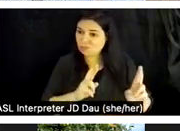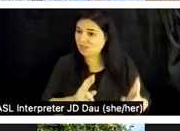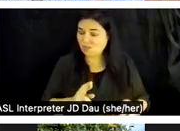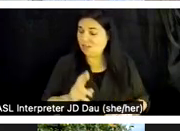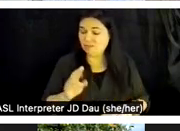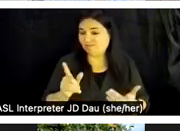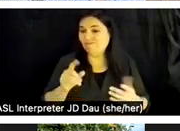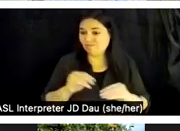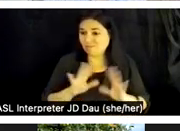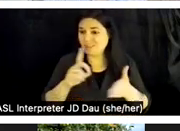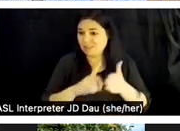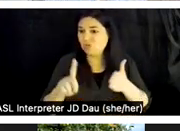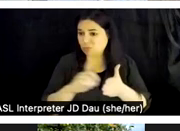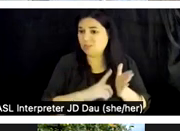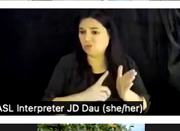the discrimination.